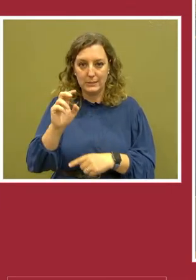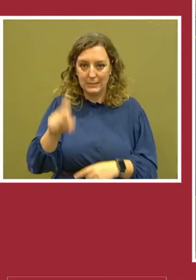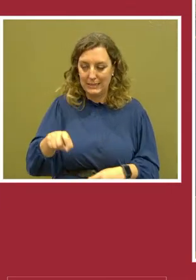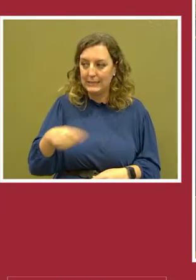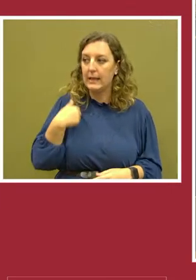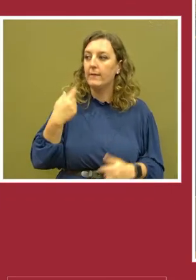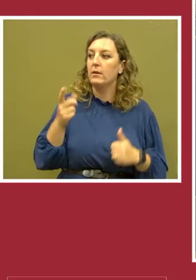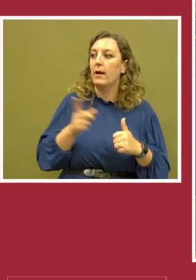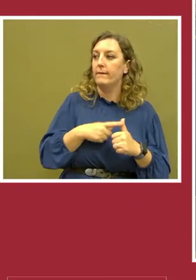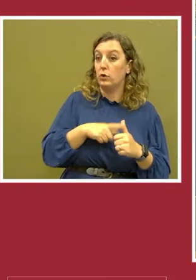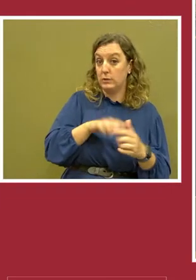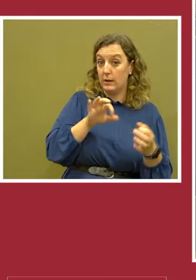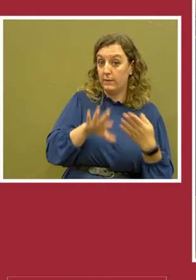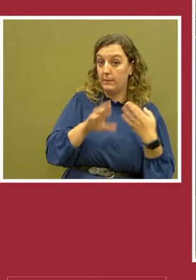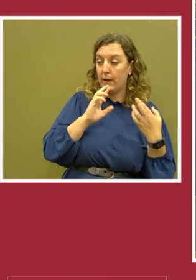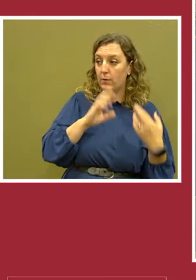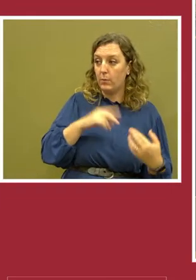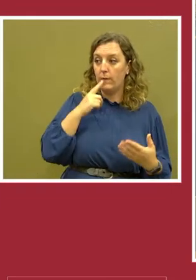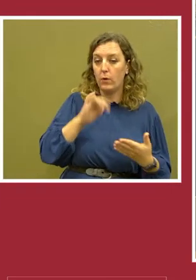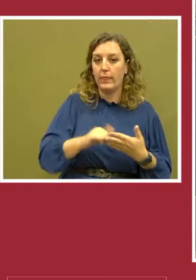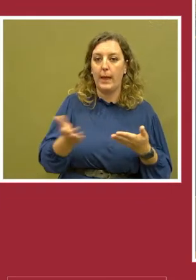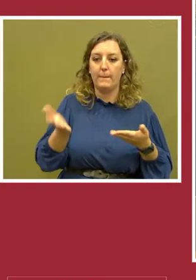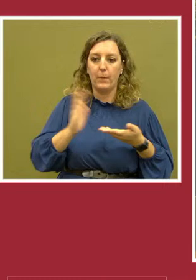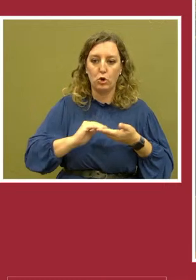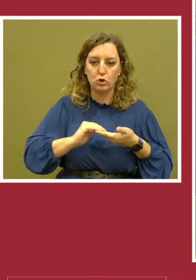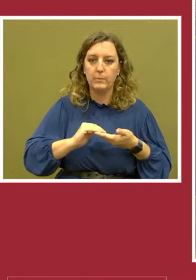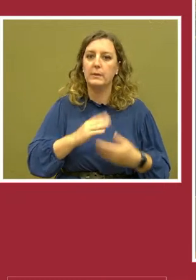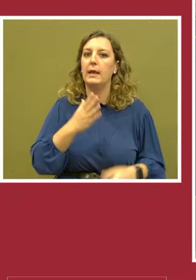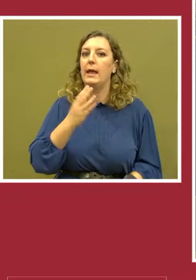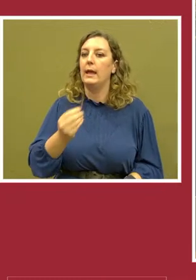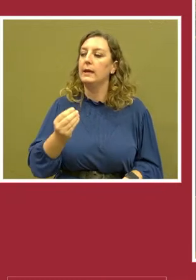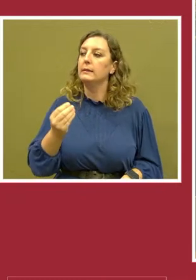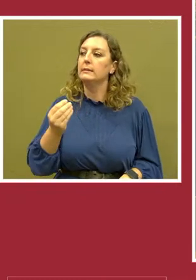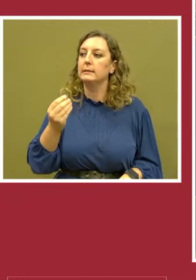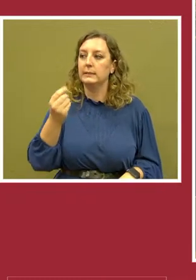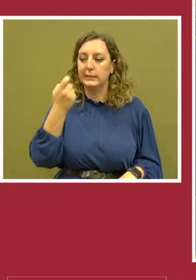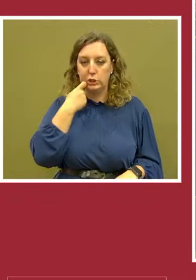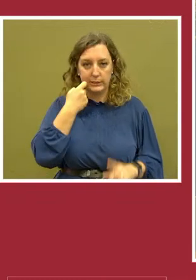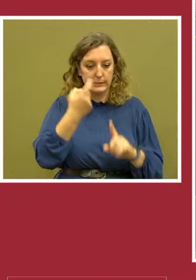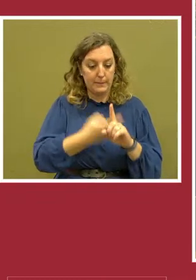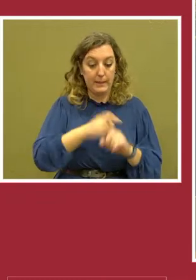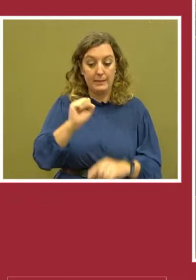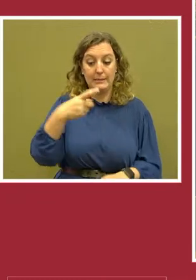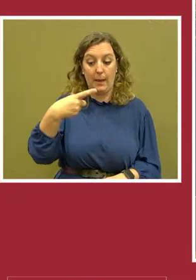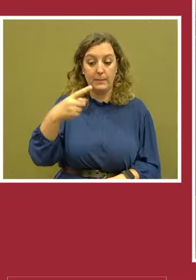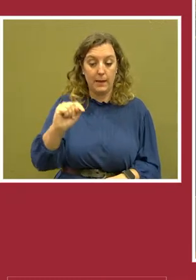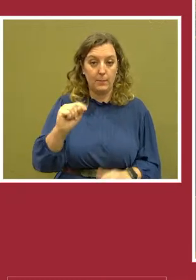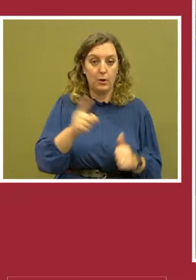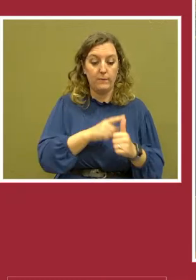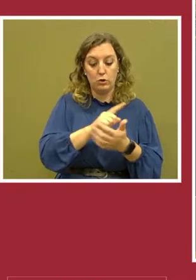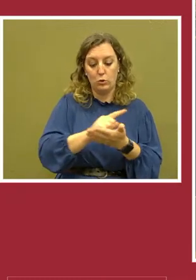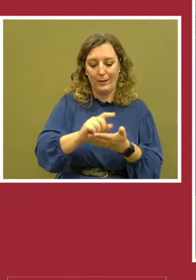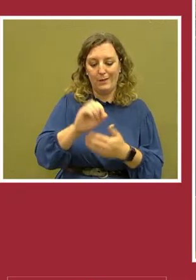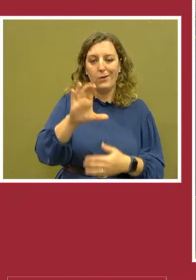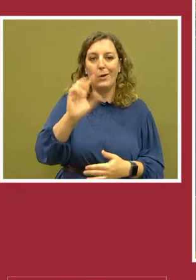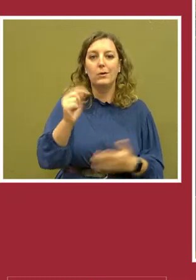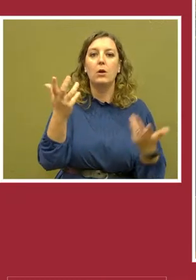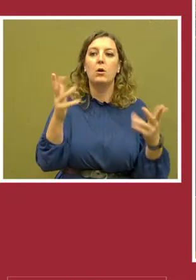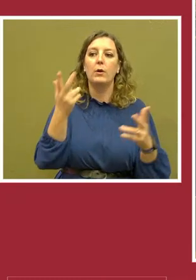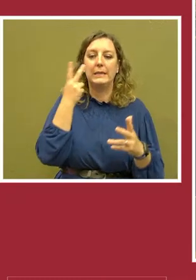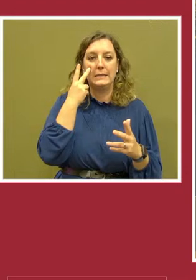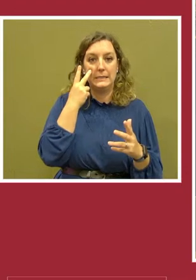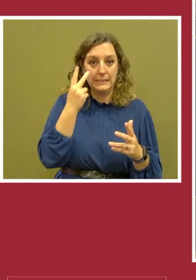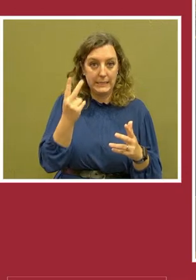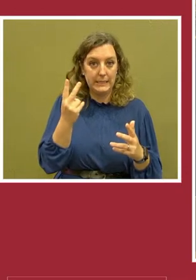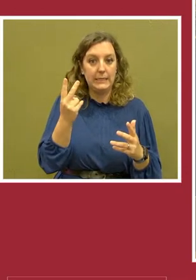first kind of feedback report on that partnership. And we've just in the month of September and the first week of October, we've already